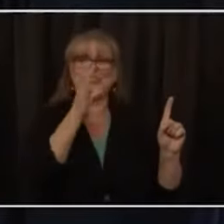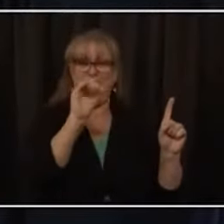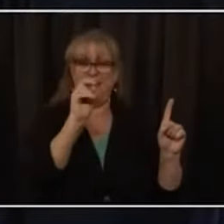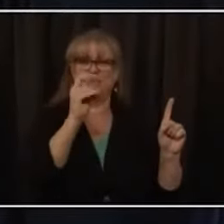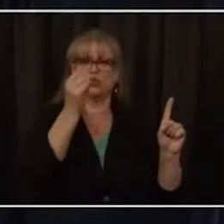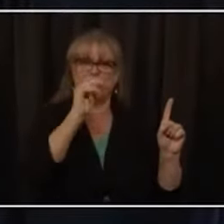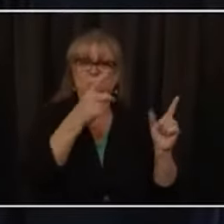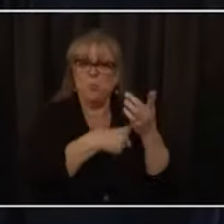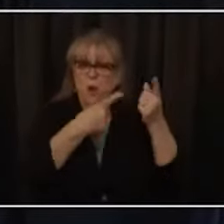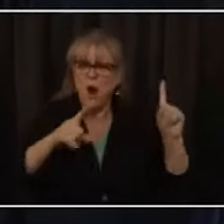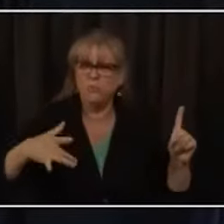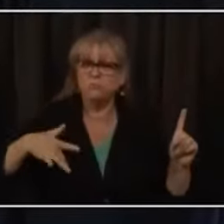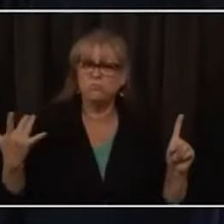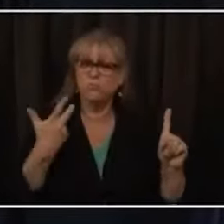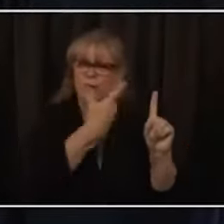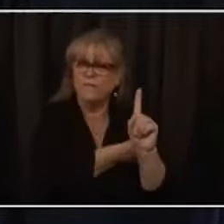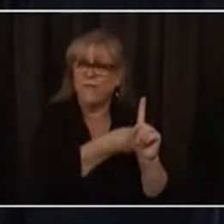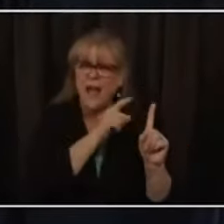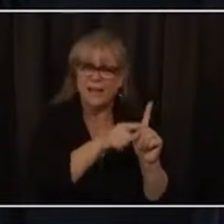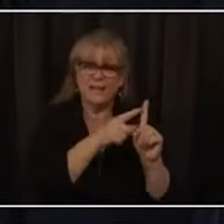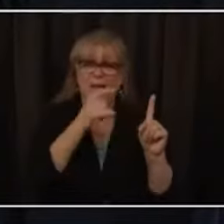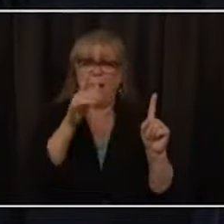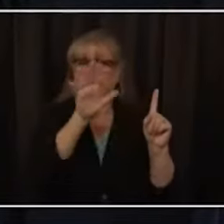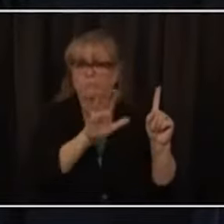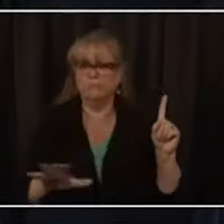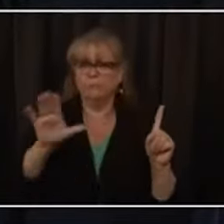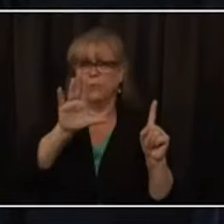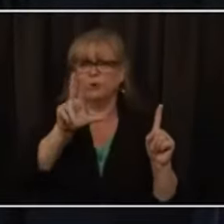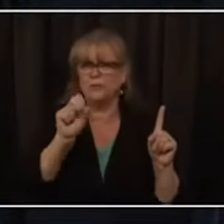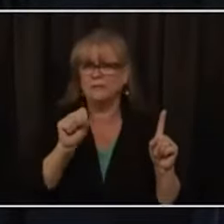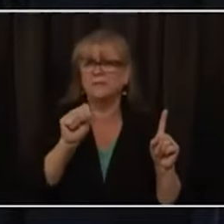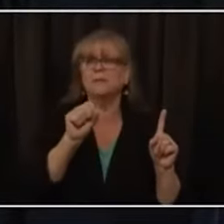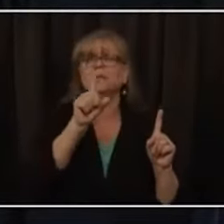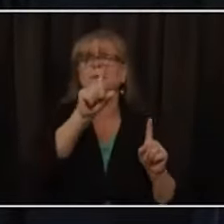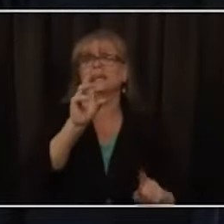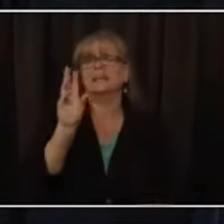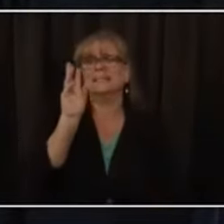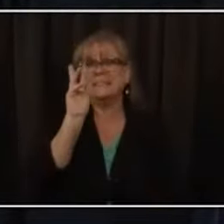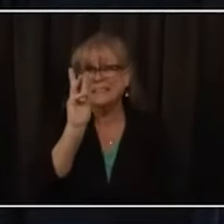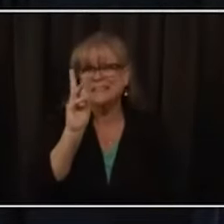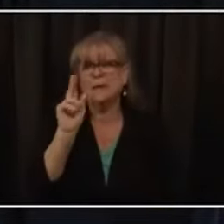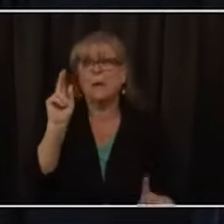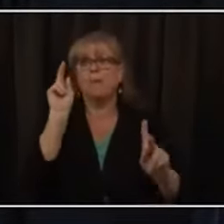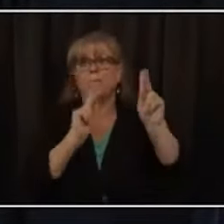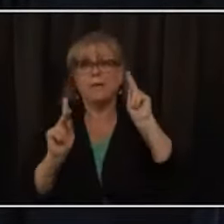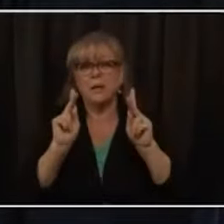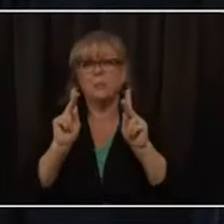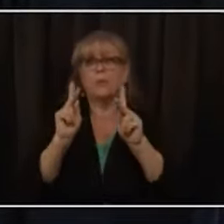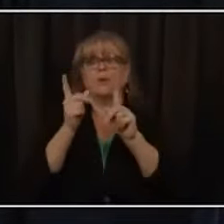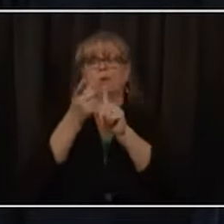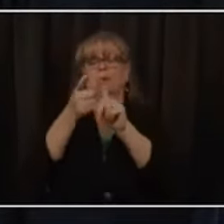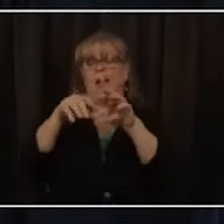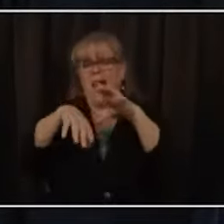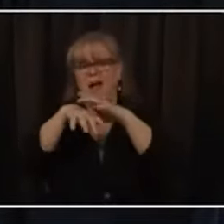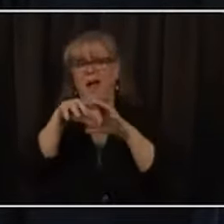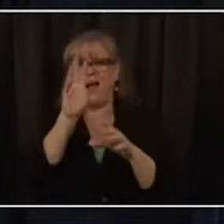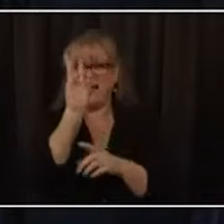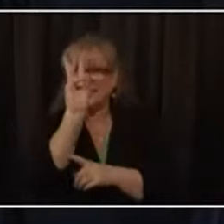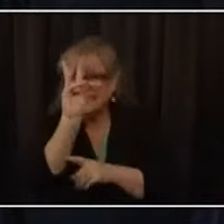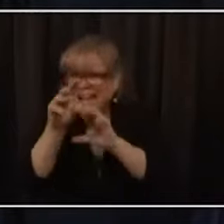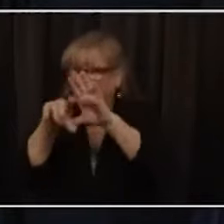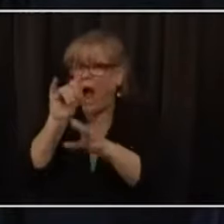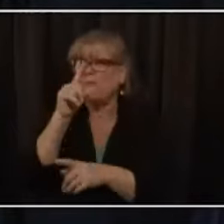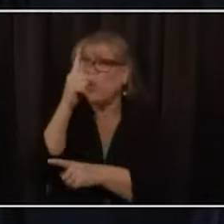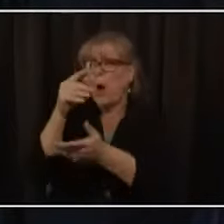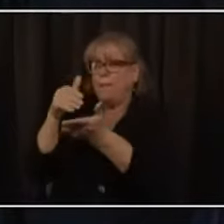U.S. Following 6 adverse events in 1 million cases. And Dr. France will update us on that. We'll then get